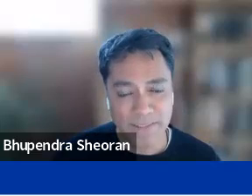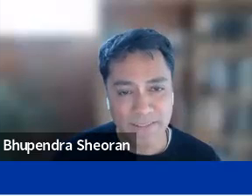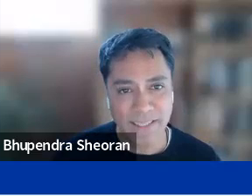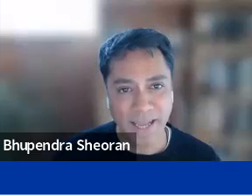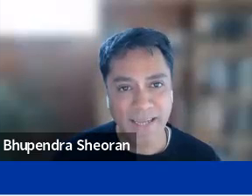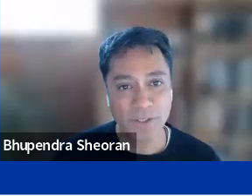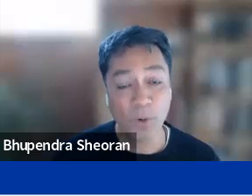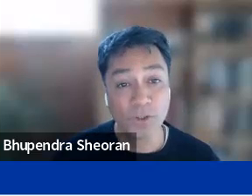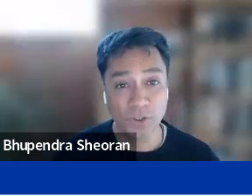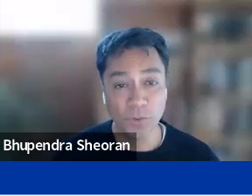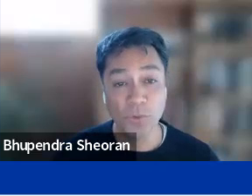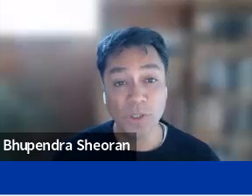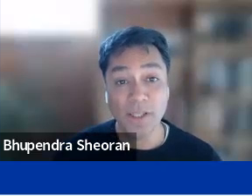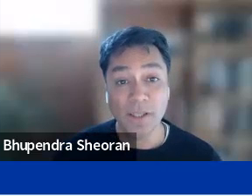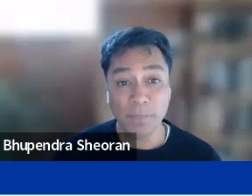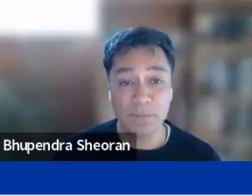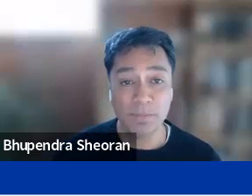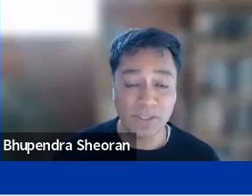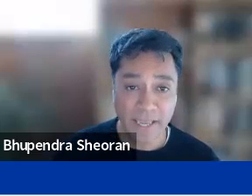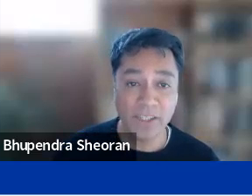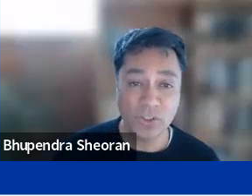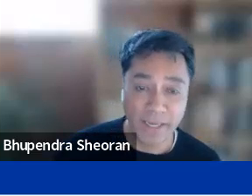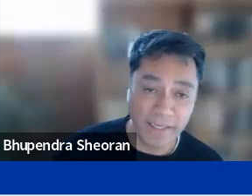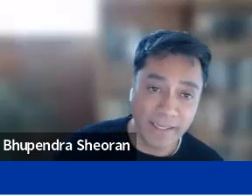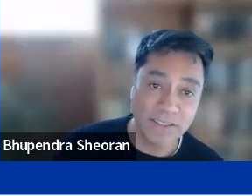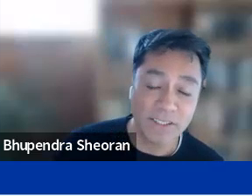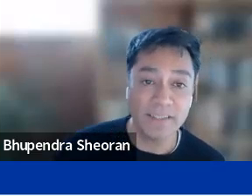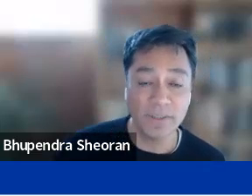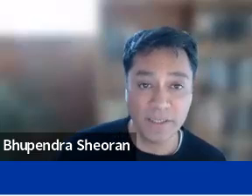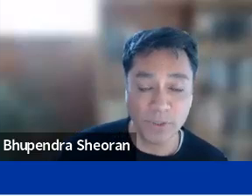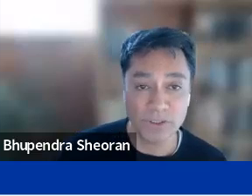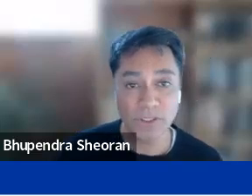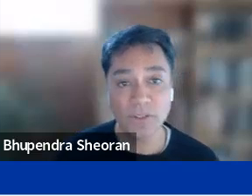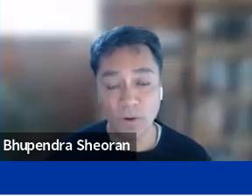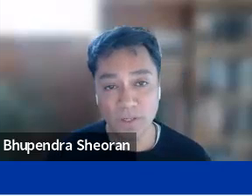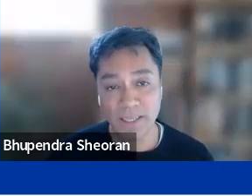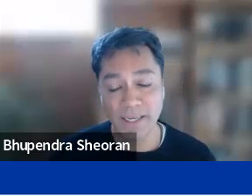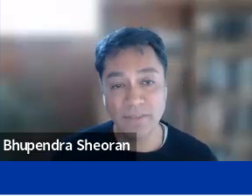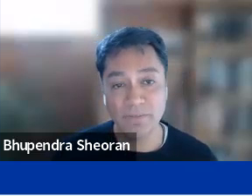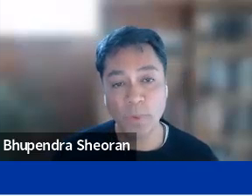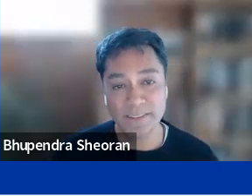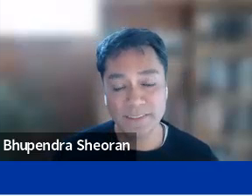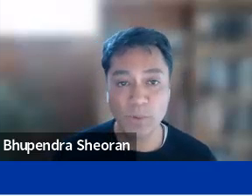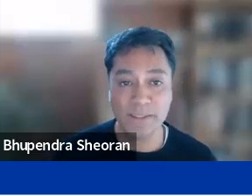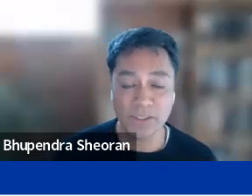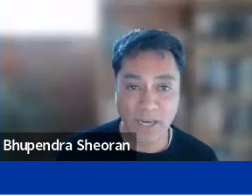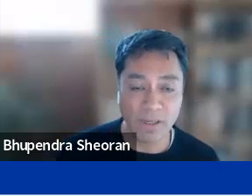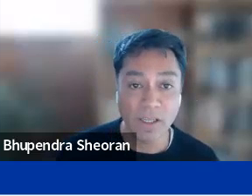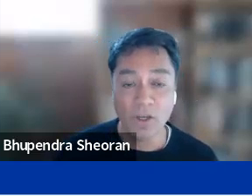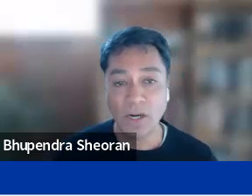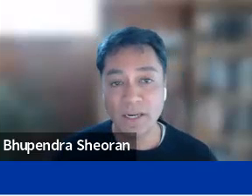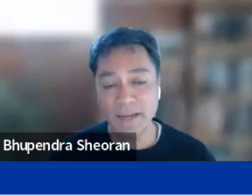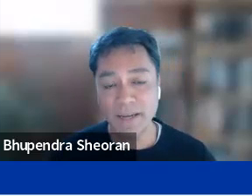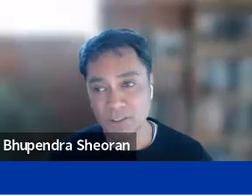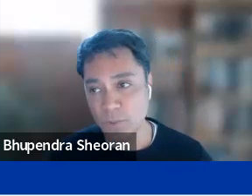micro lessons as opposed to multiple day trainings, either in person or online, which requires them to either